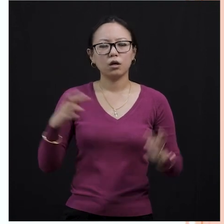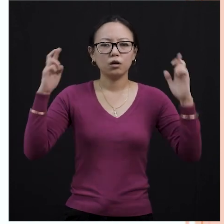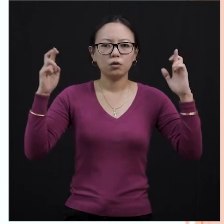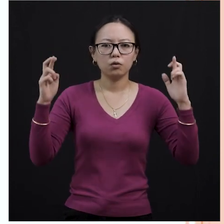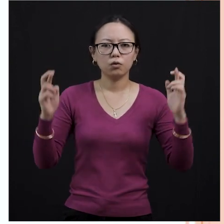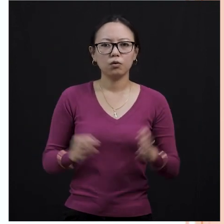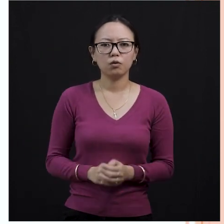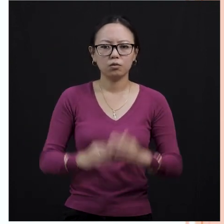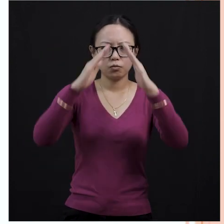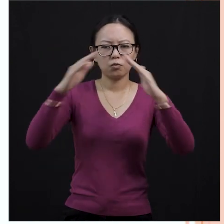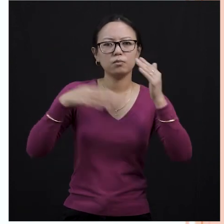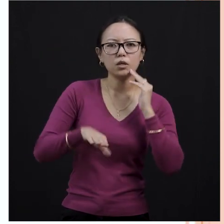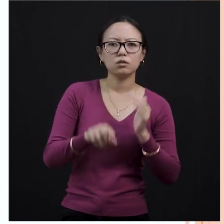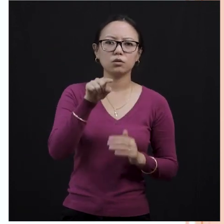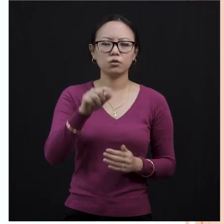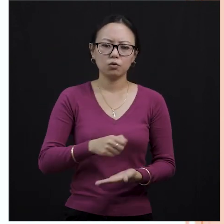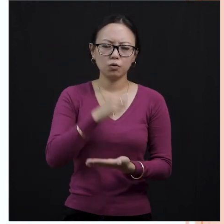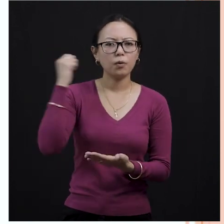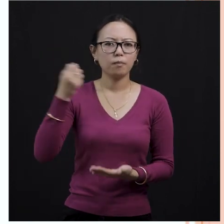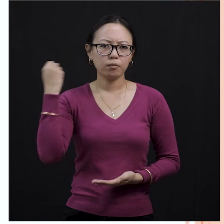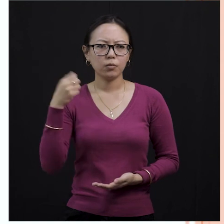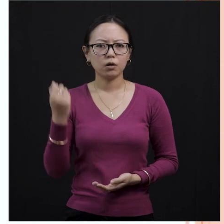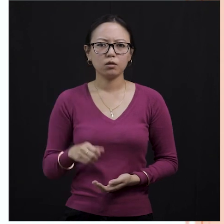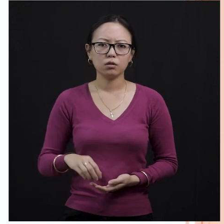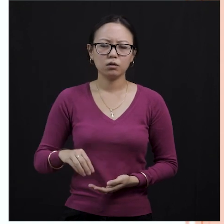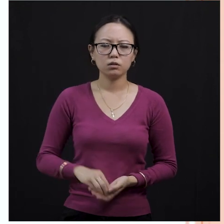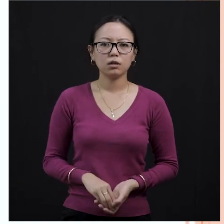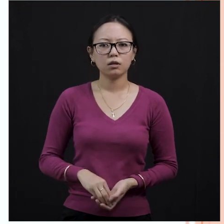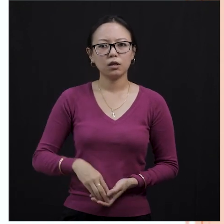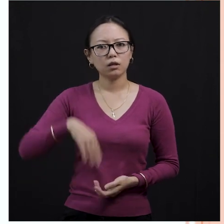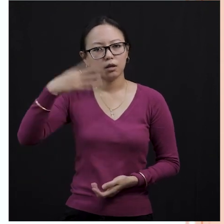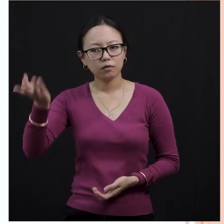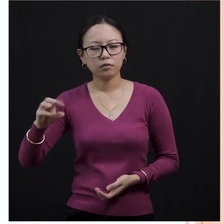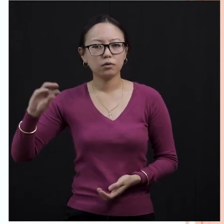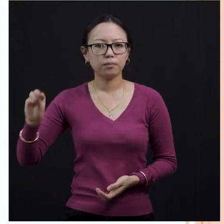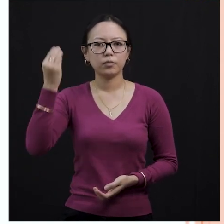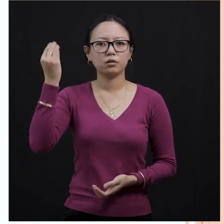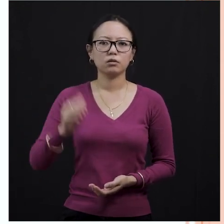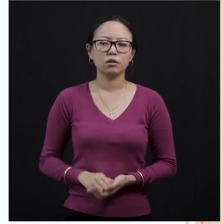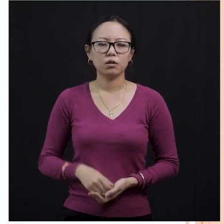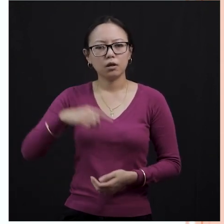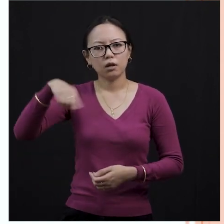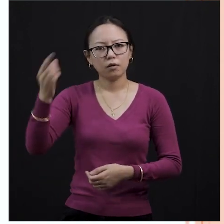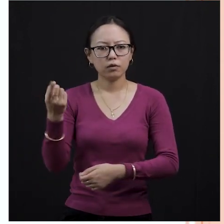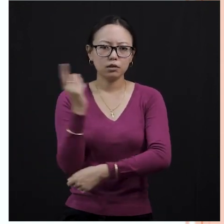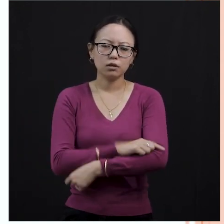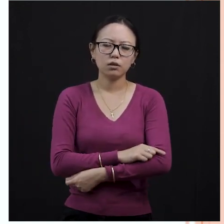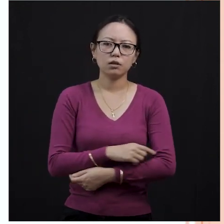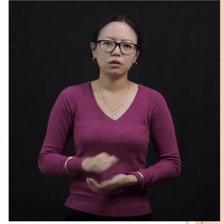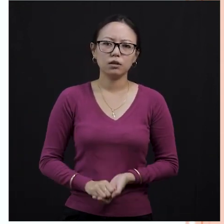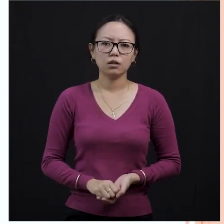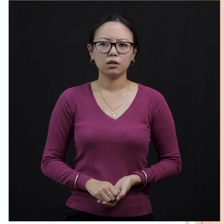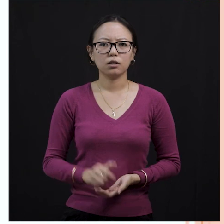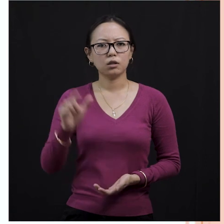practicing at home and try to understand even further better by applying it into your daily life. All right, whenever you